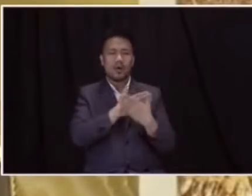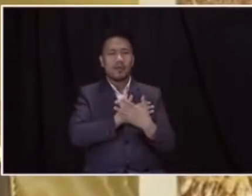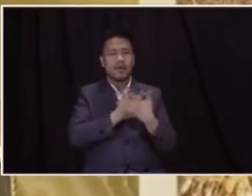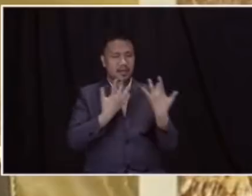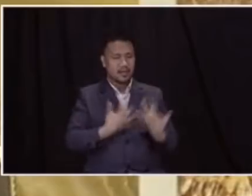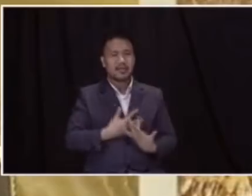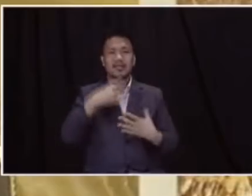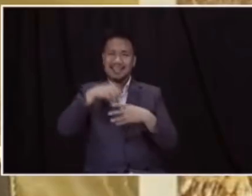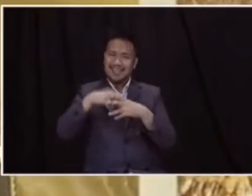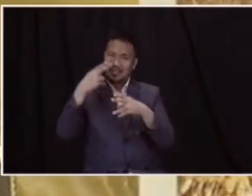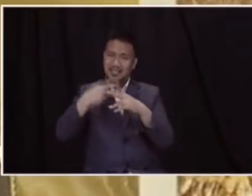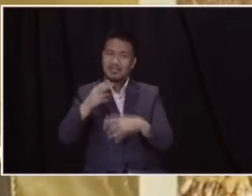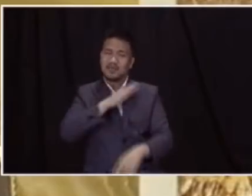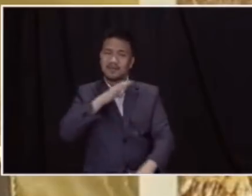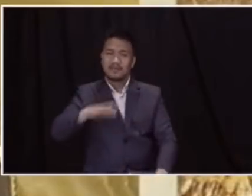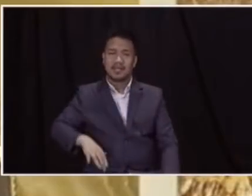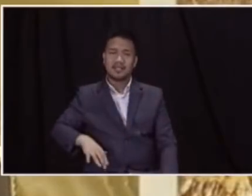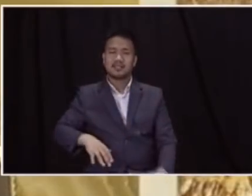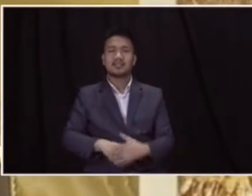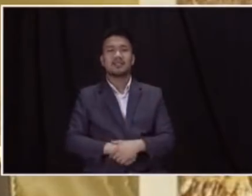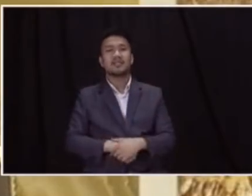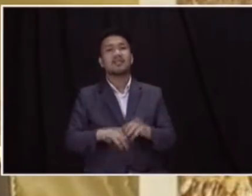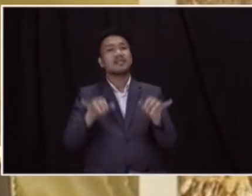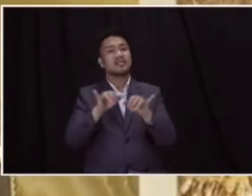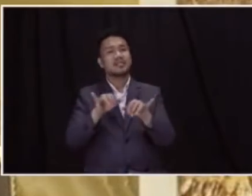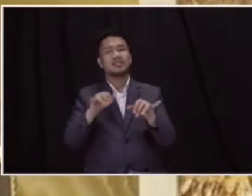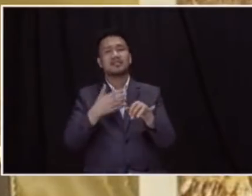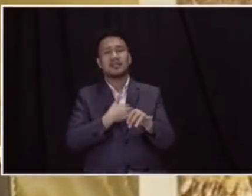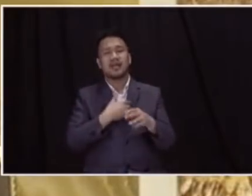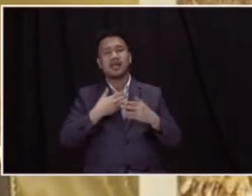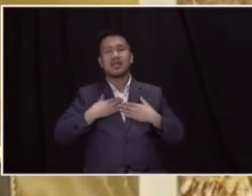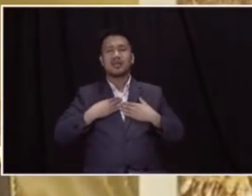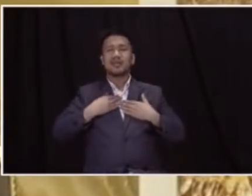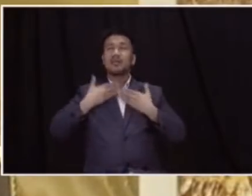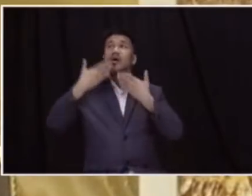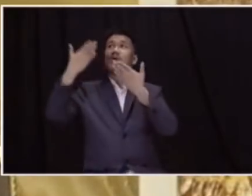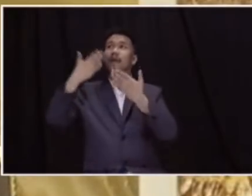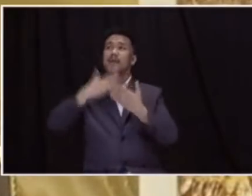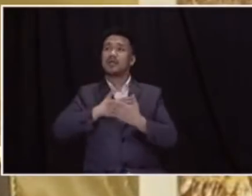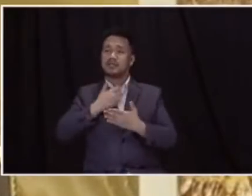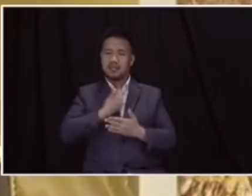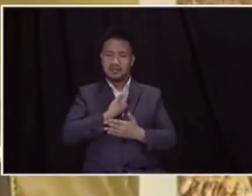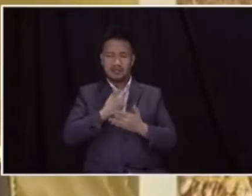of Christ. As I surrender myself in prayer,